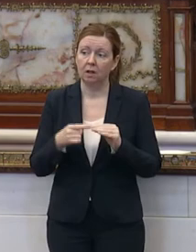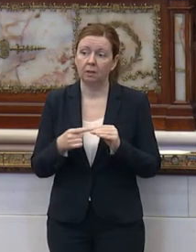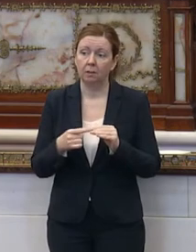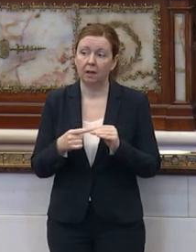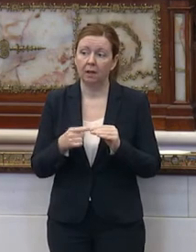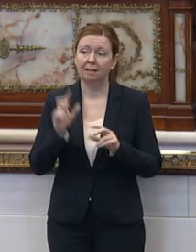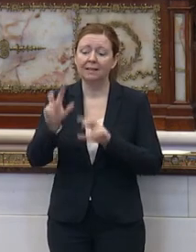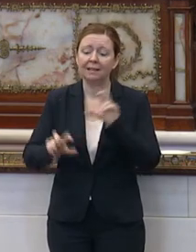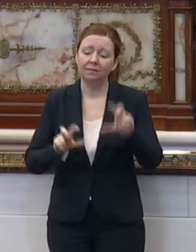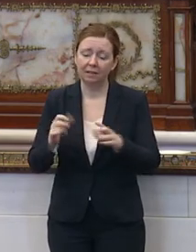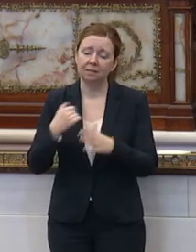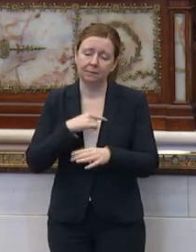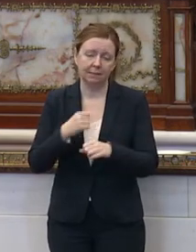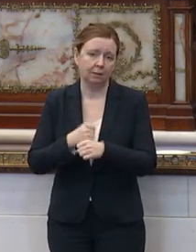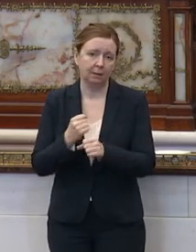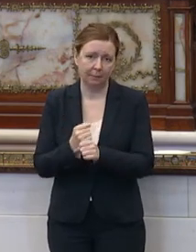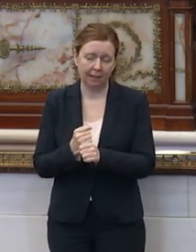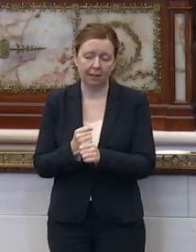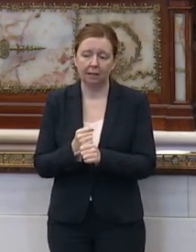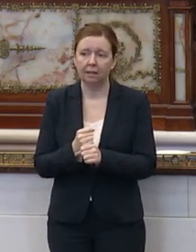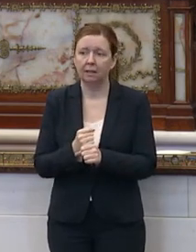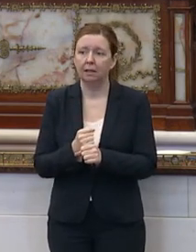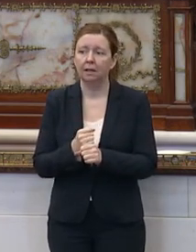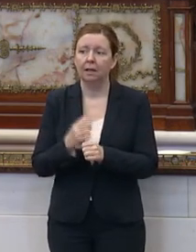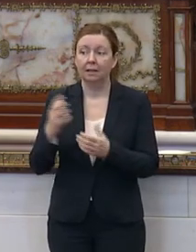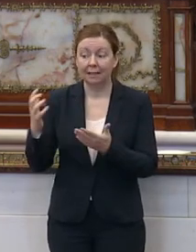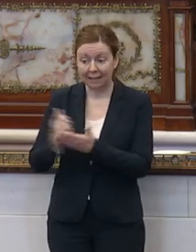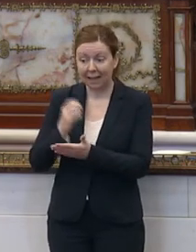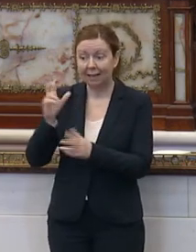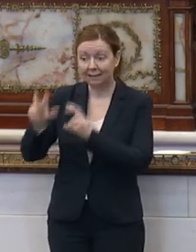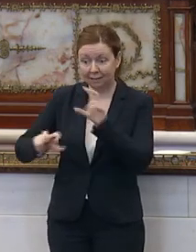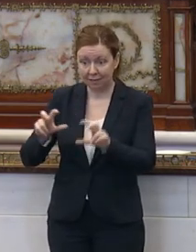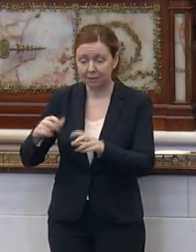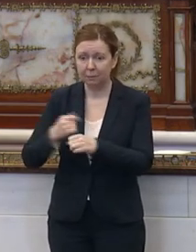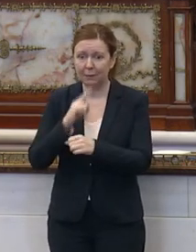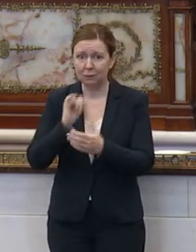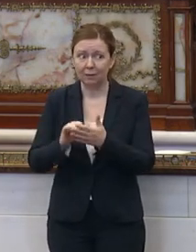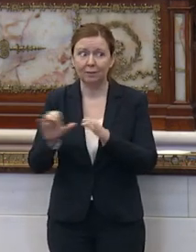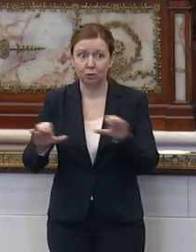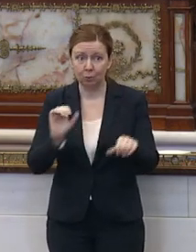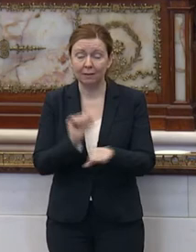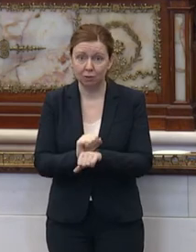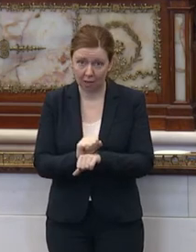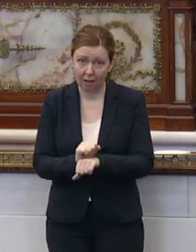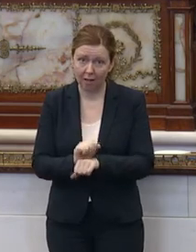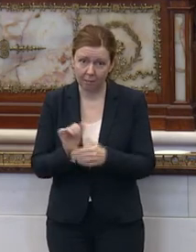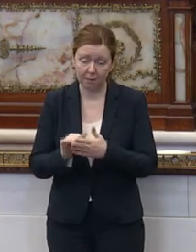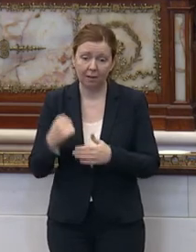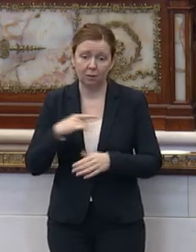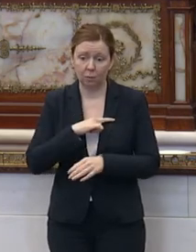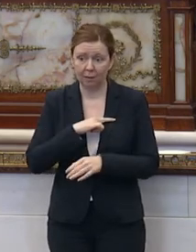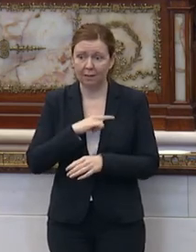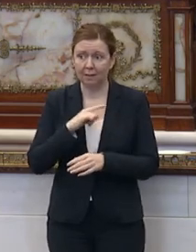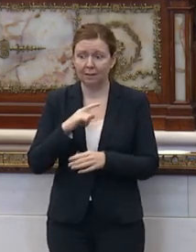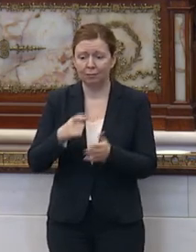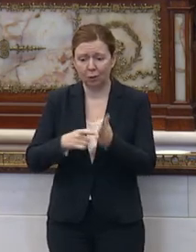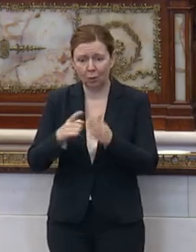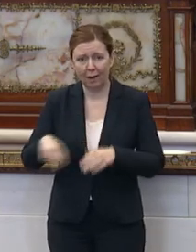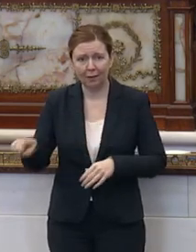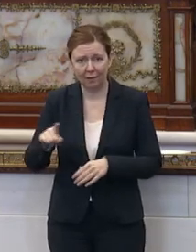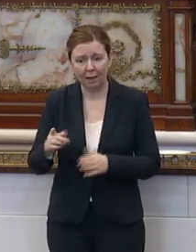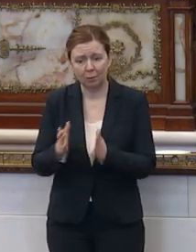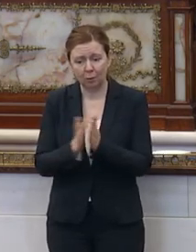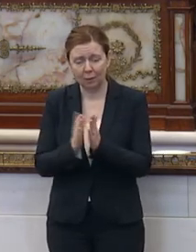the investments that we make and just securing these investments and ensuring that they're doing the job that we have required them